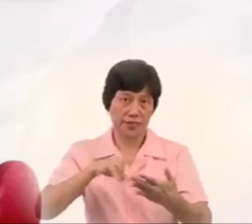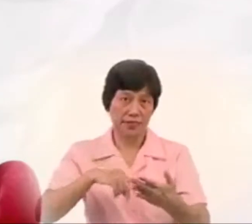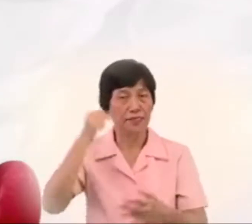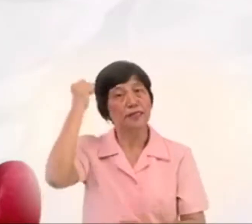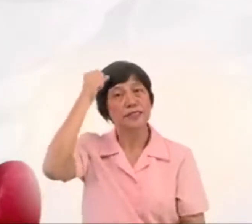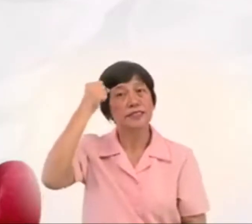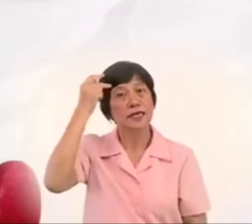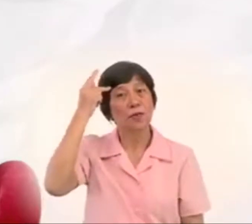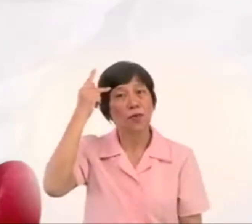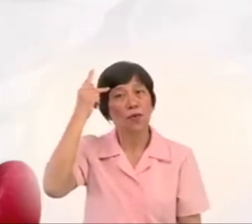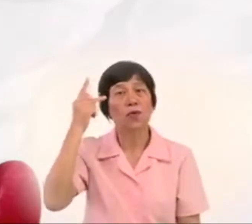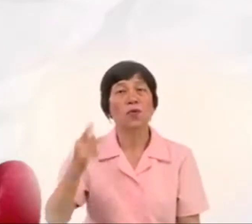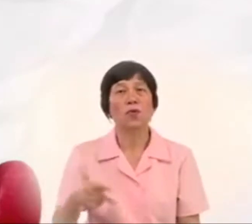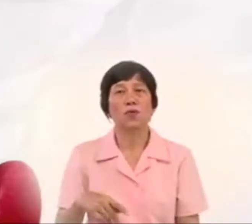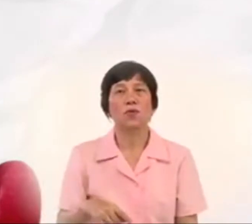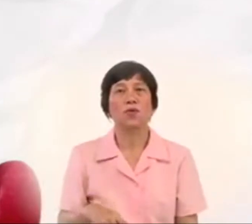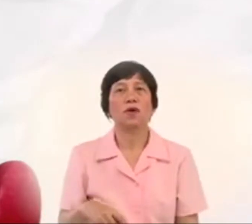St. Paul,